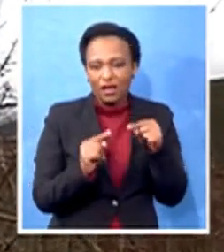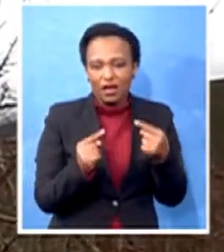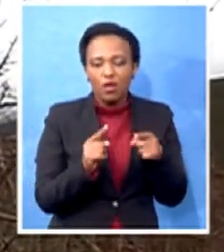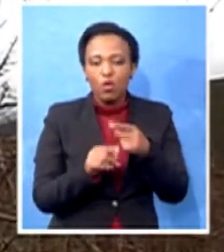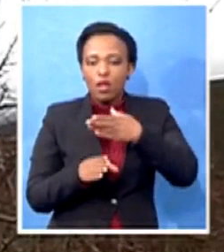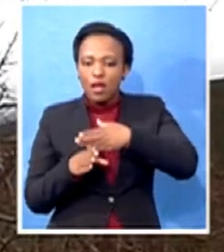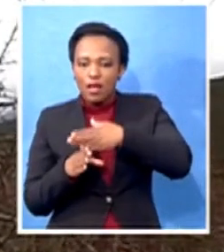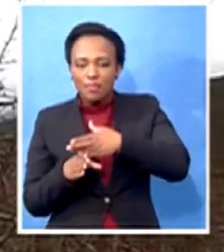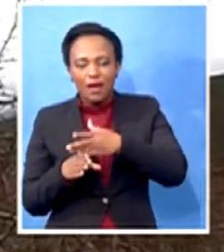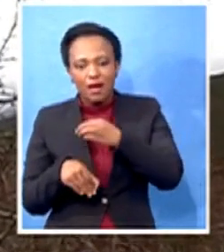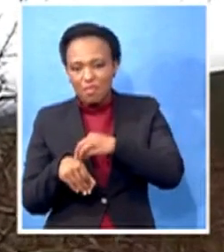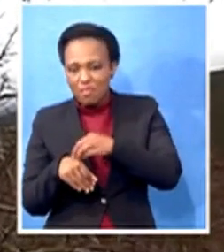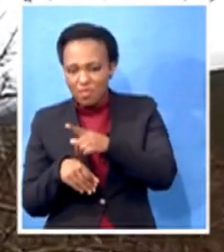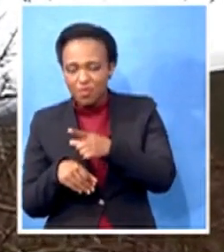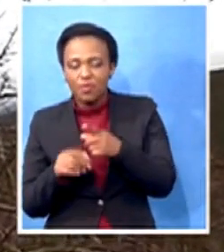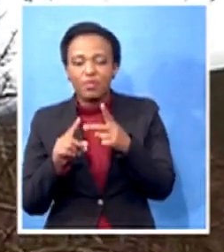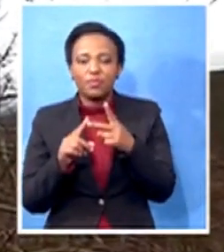hygienic procedures, starting with